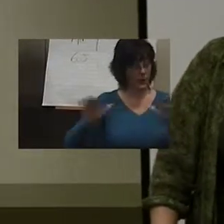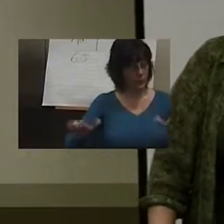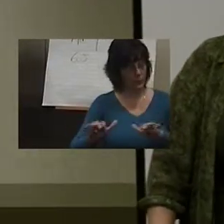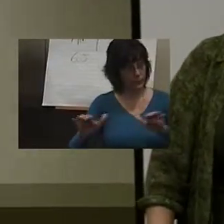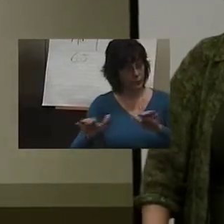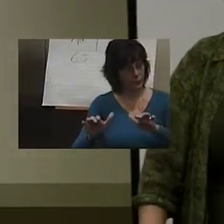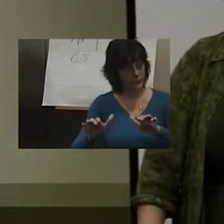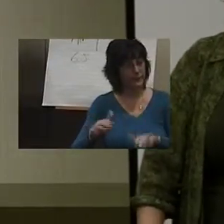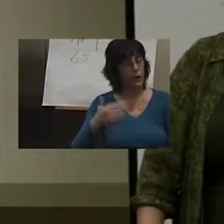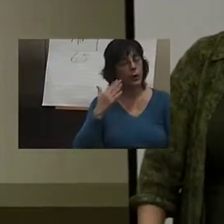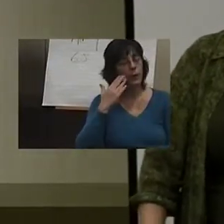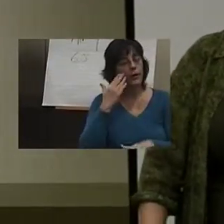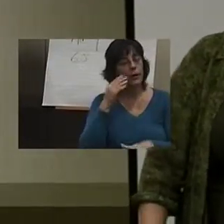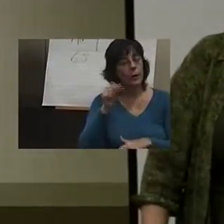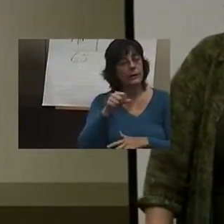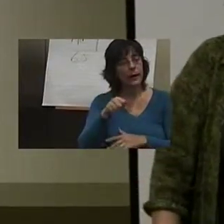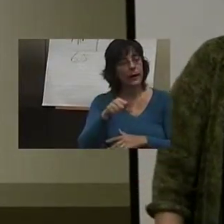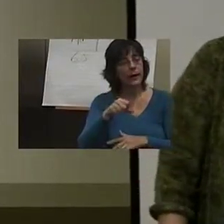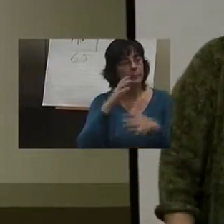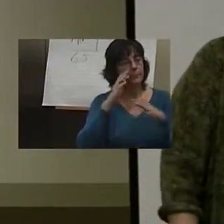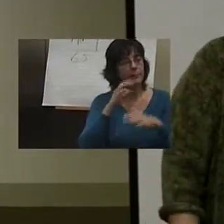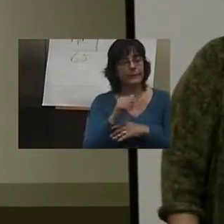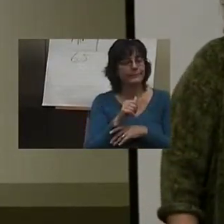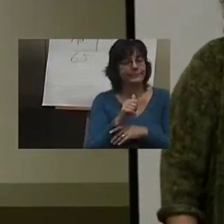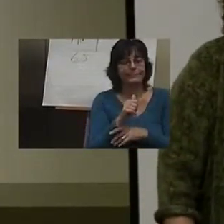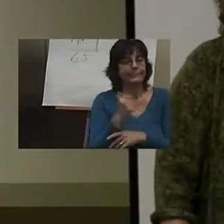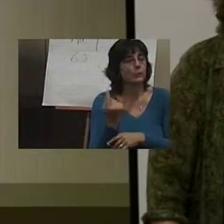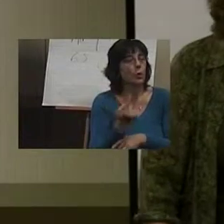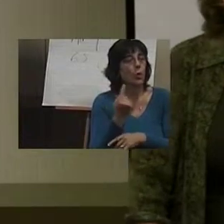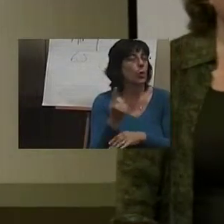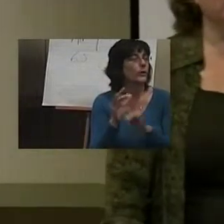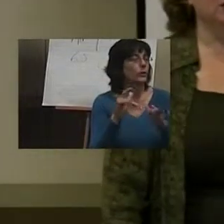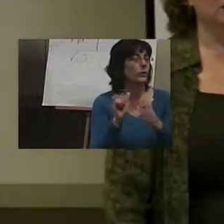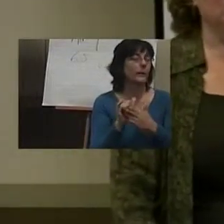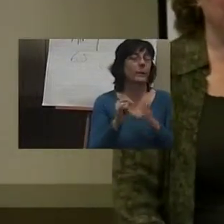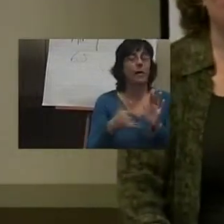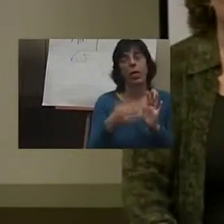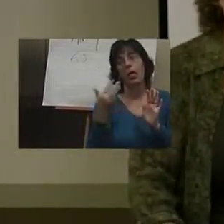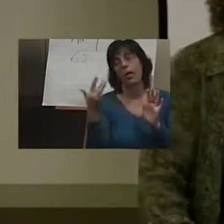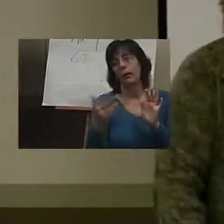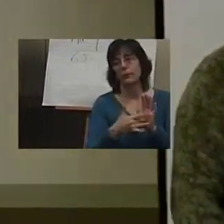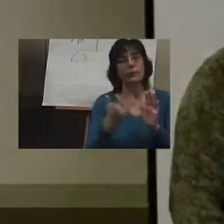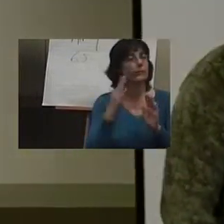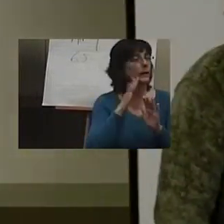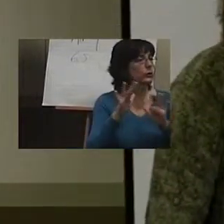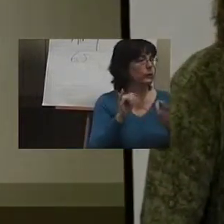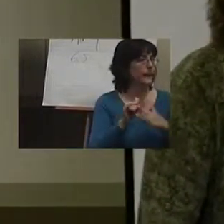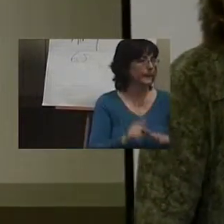Performance, they know how, but they're not consistently doing it. Maybe they're doing it every once in a while.